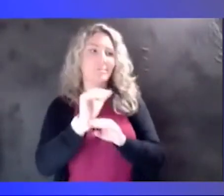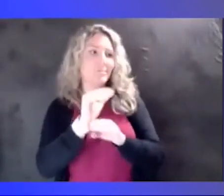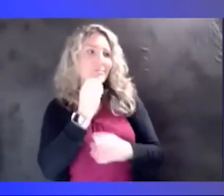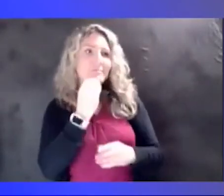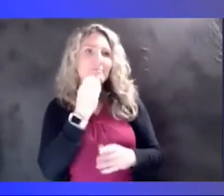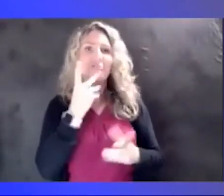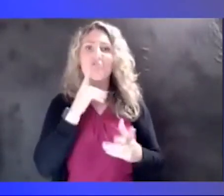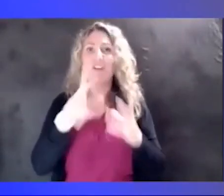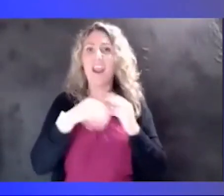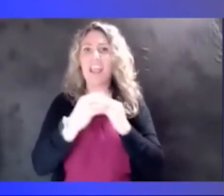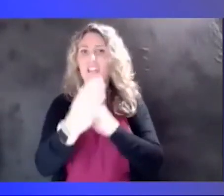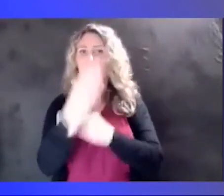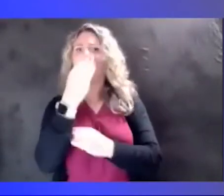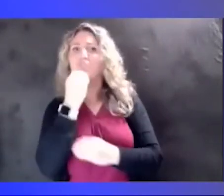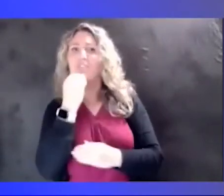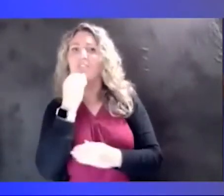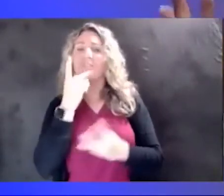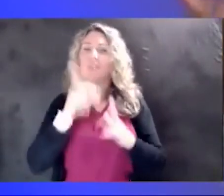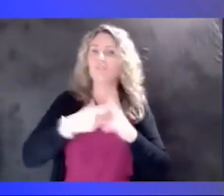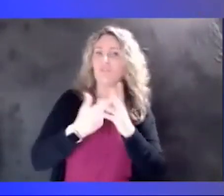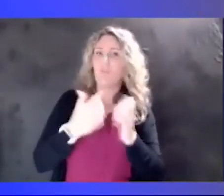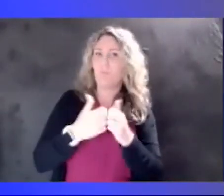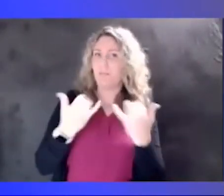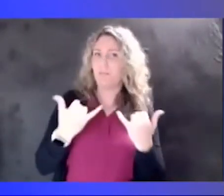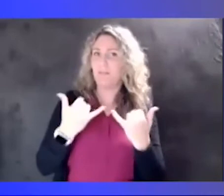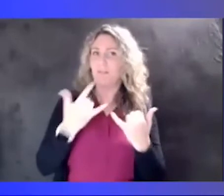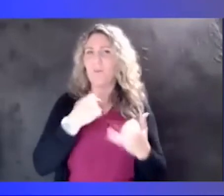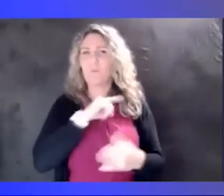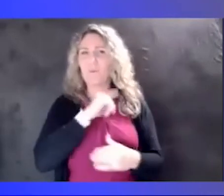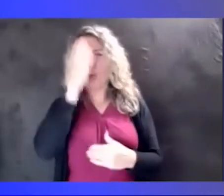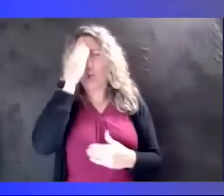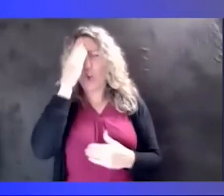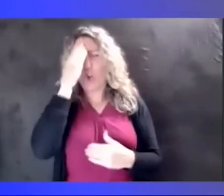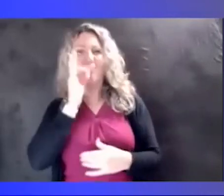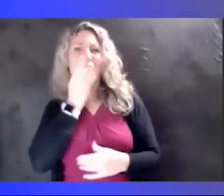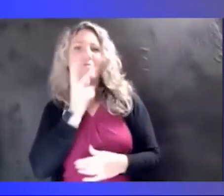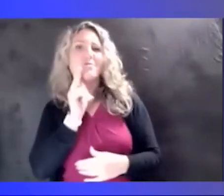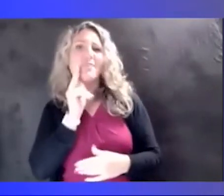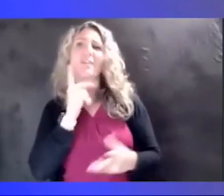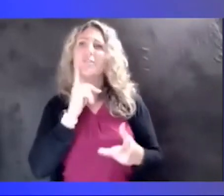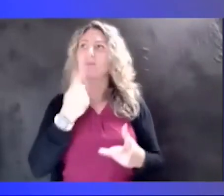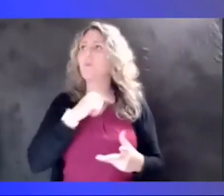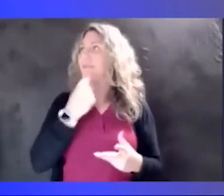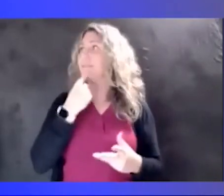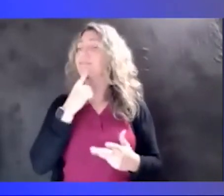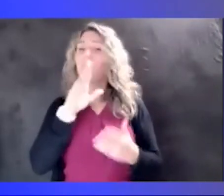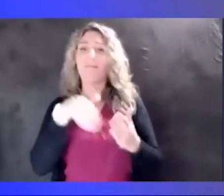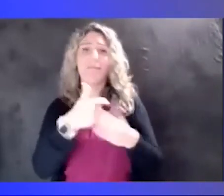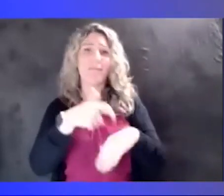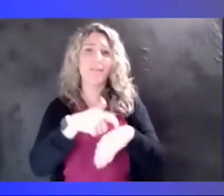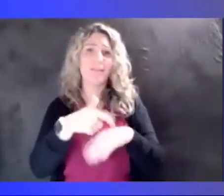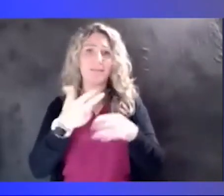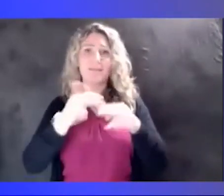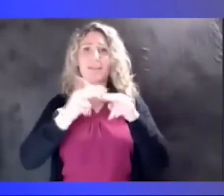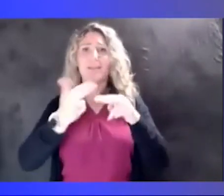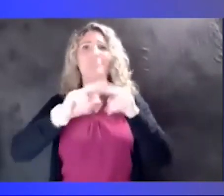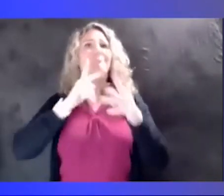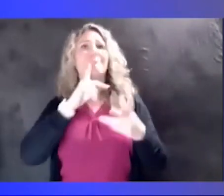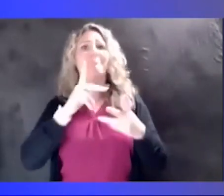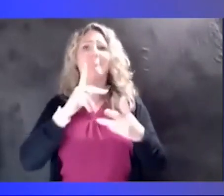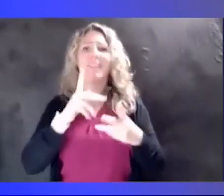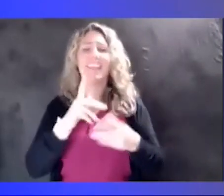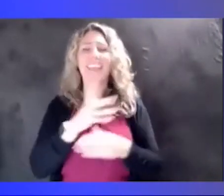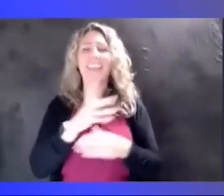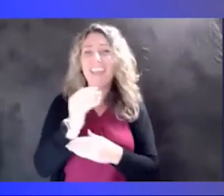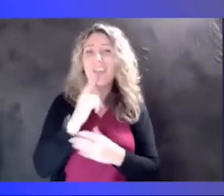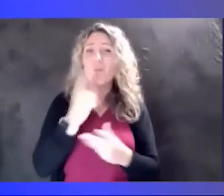you can start with today? We all know fruits and vegetables. We say it all the time, just working on increasing those. I would say one of the biggest things I